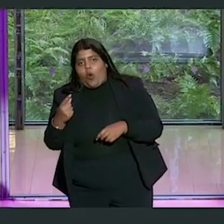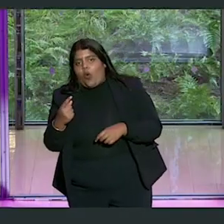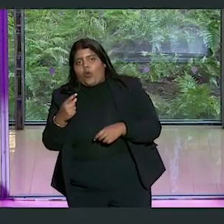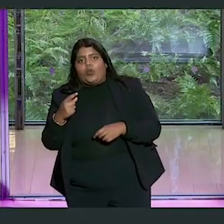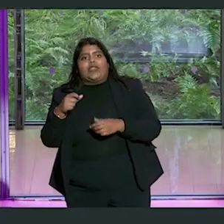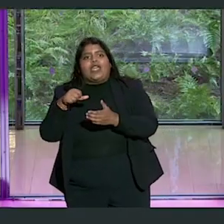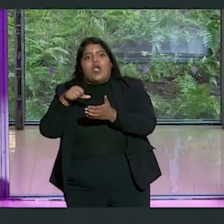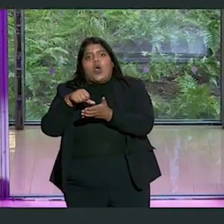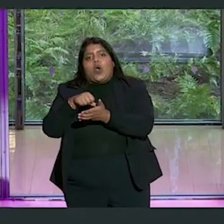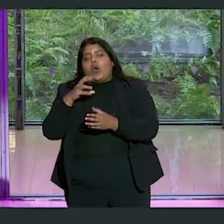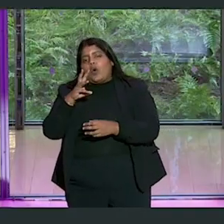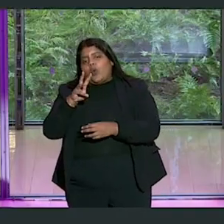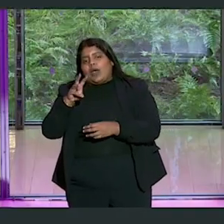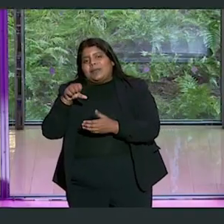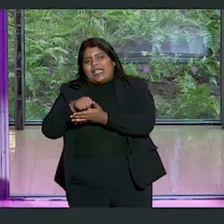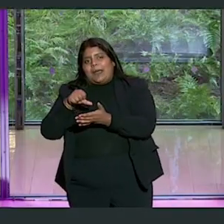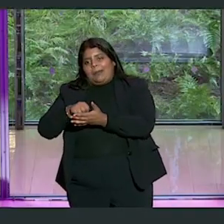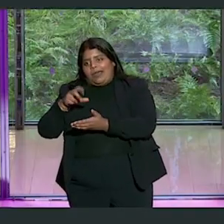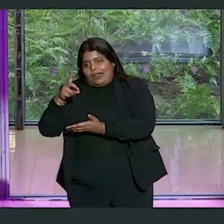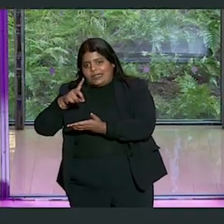So, Google Analytics 4.